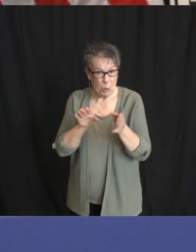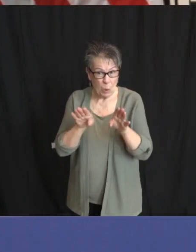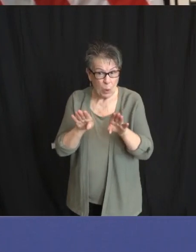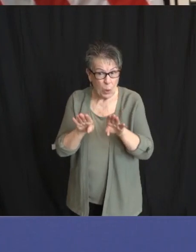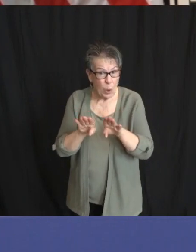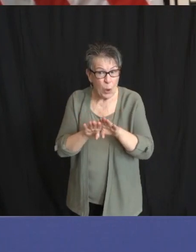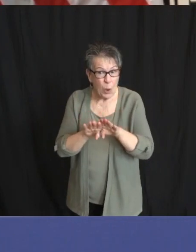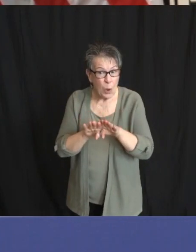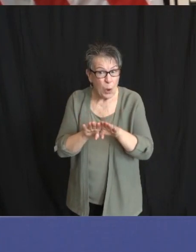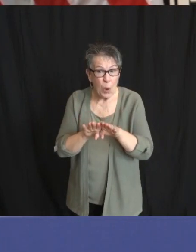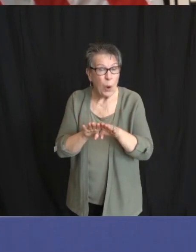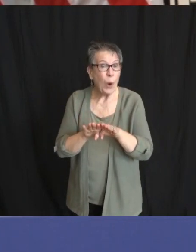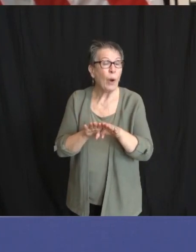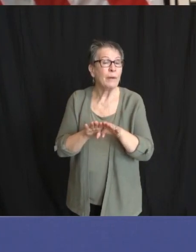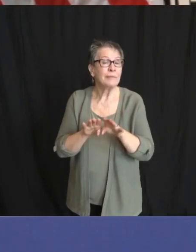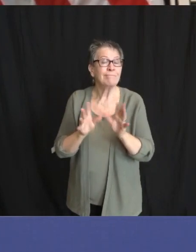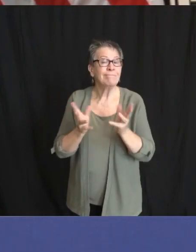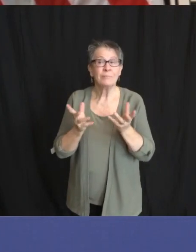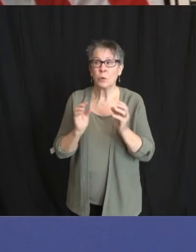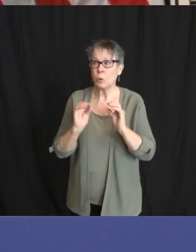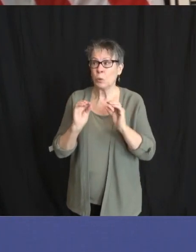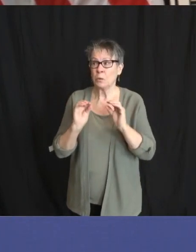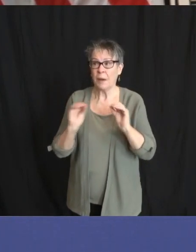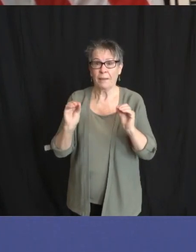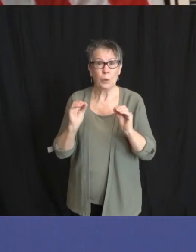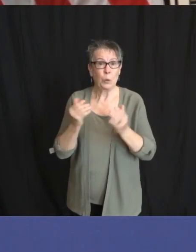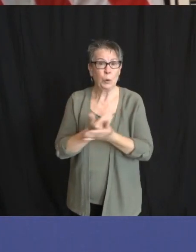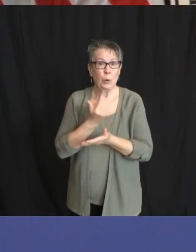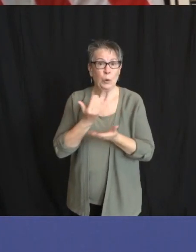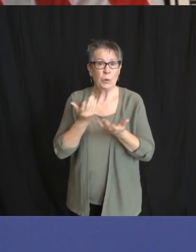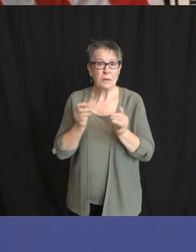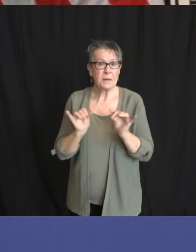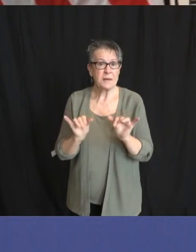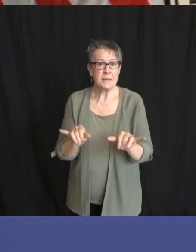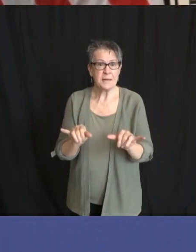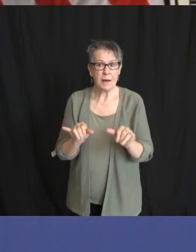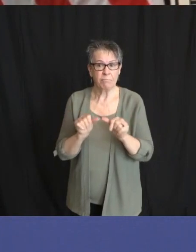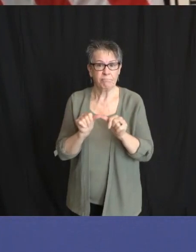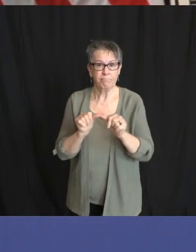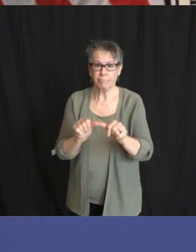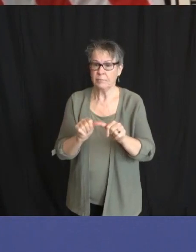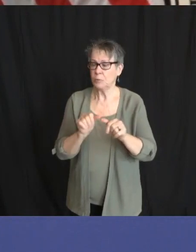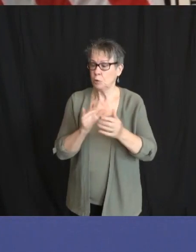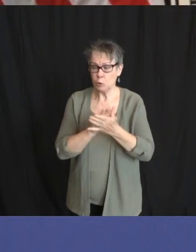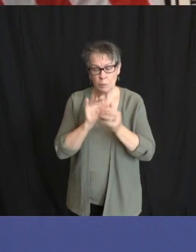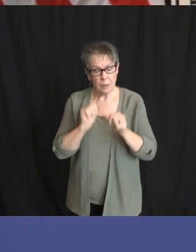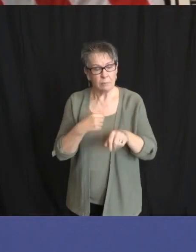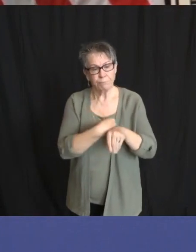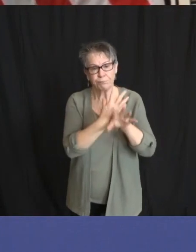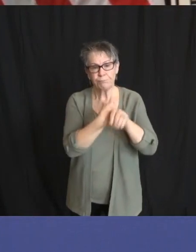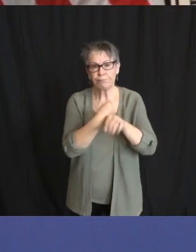virtual until at least May 15, and that we would make an announcement before that date. If the only thing new I would say is,